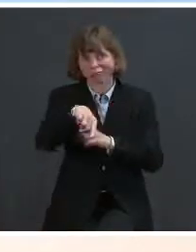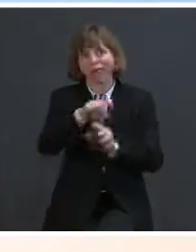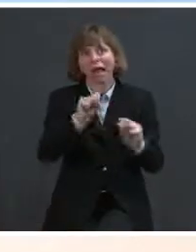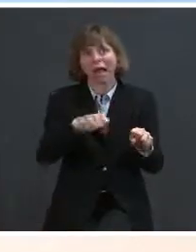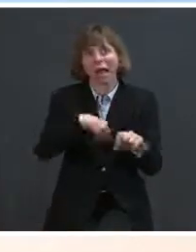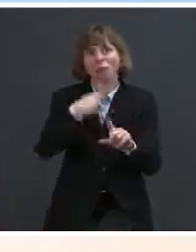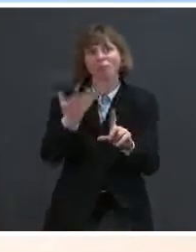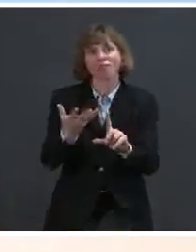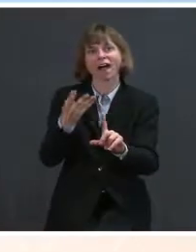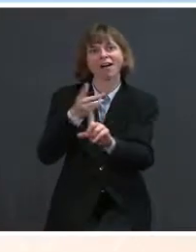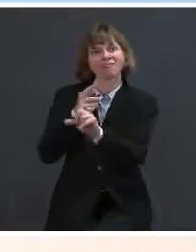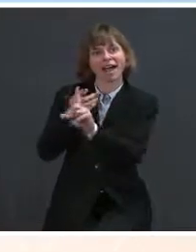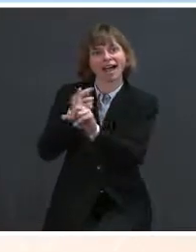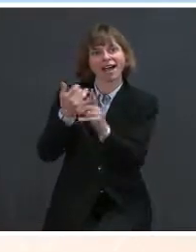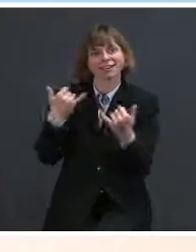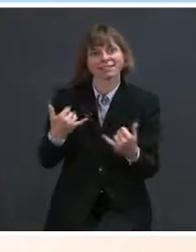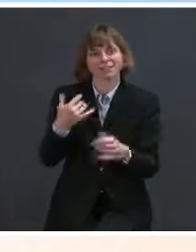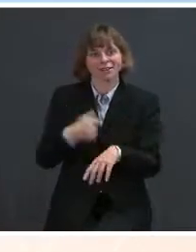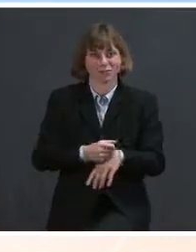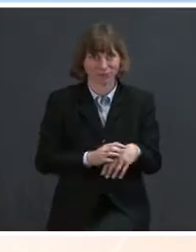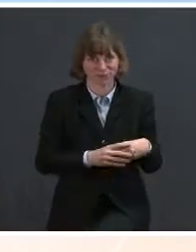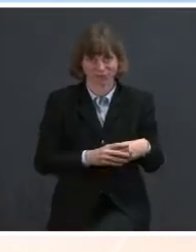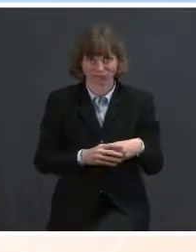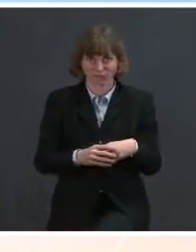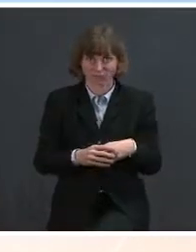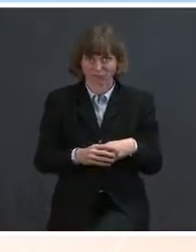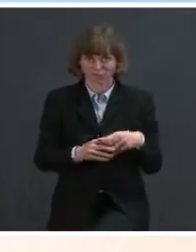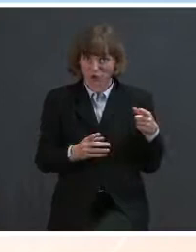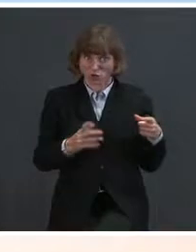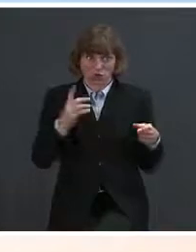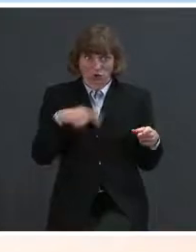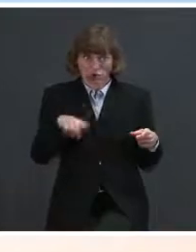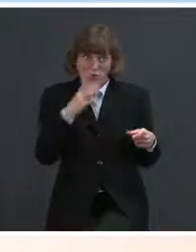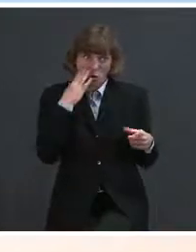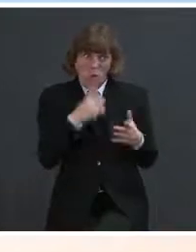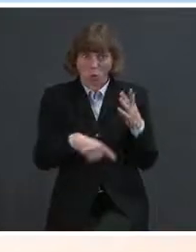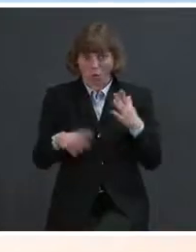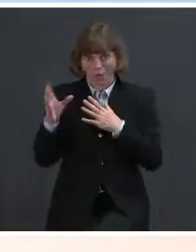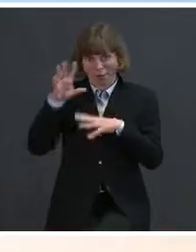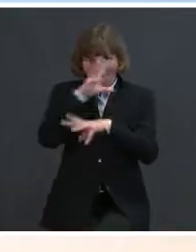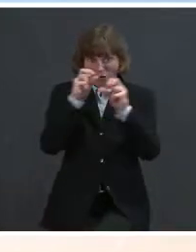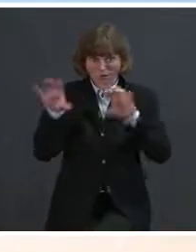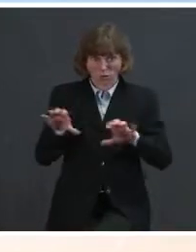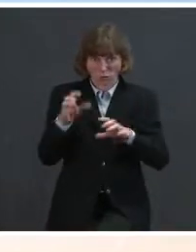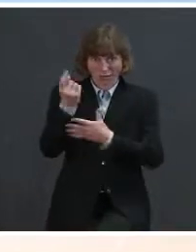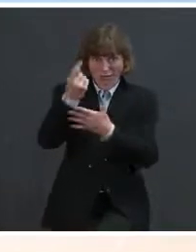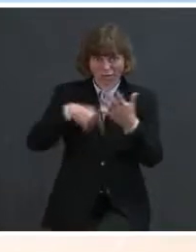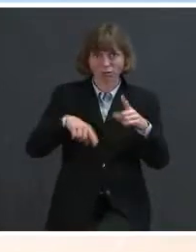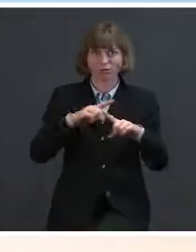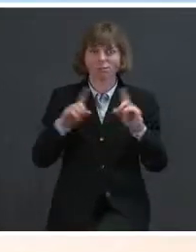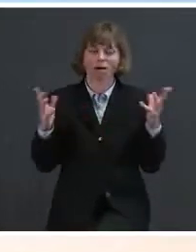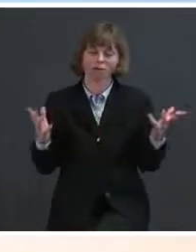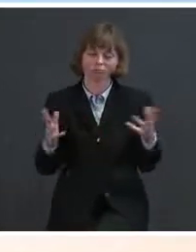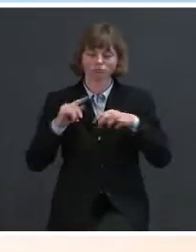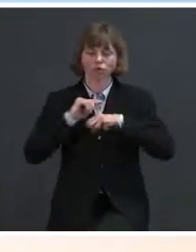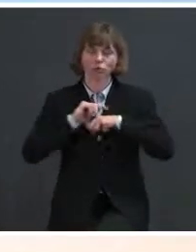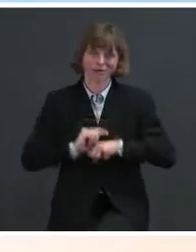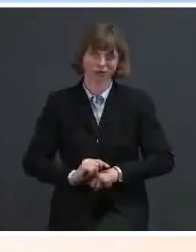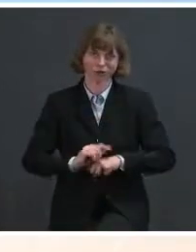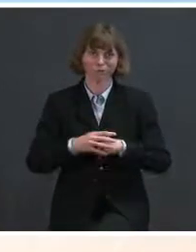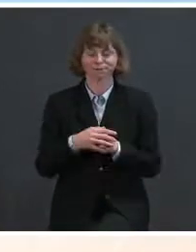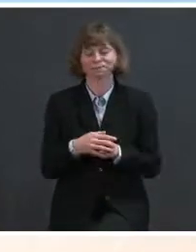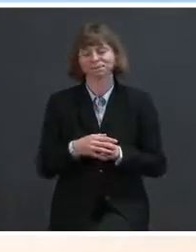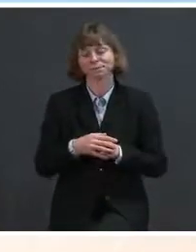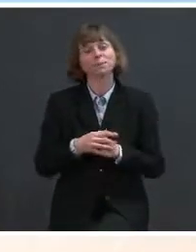much of this yesterday, and I think you're all quite familiar with what he's doing next week, but in the for tradition here, next week